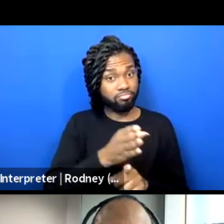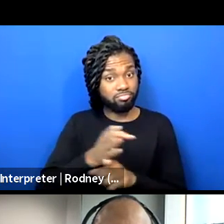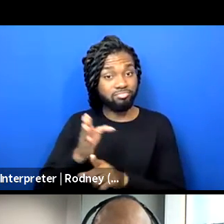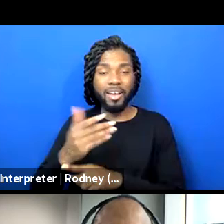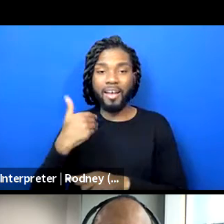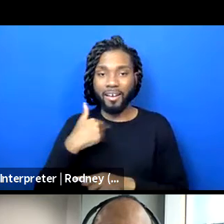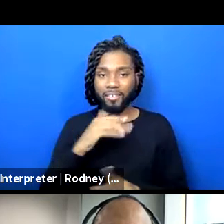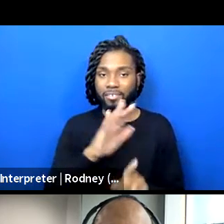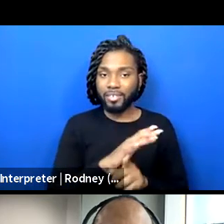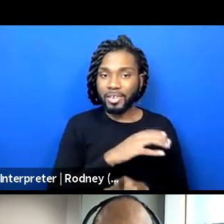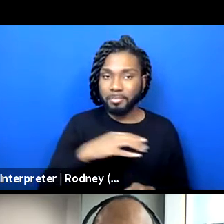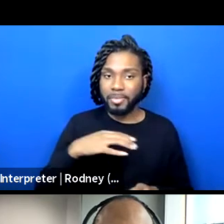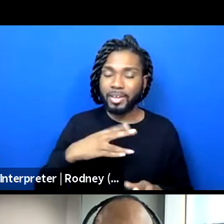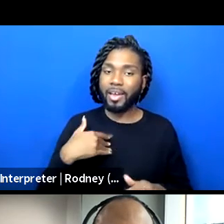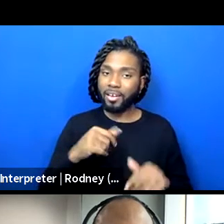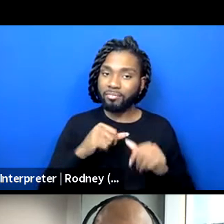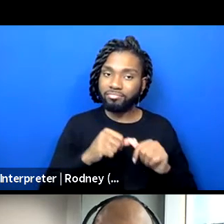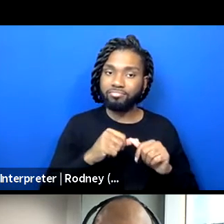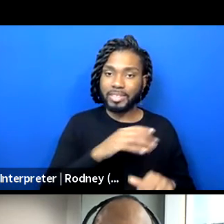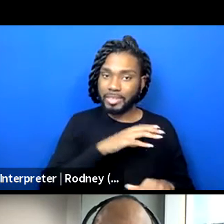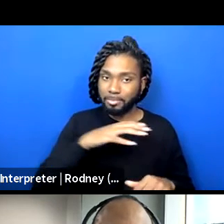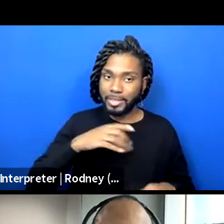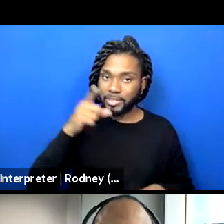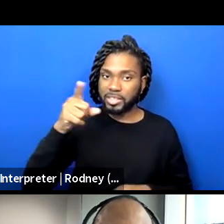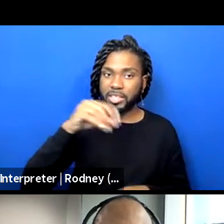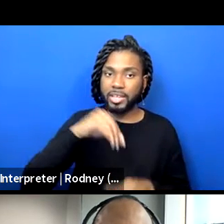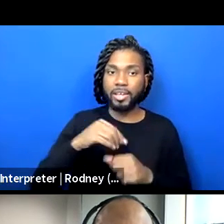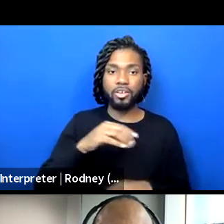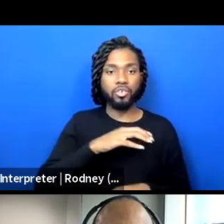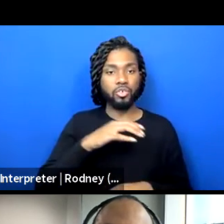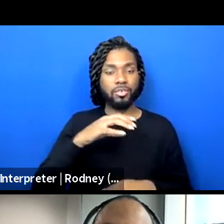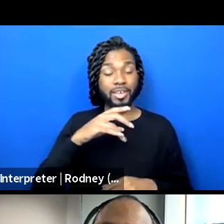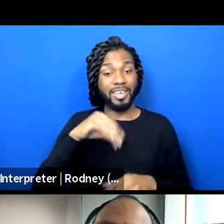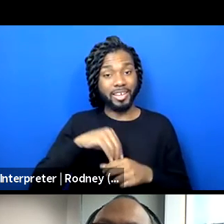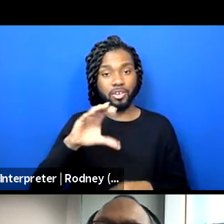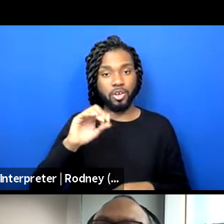committees, standing committees in Congress, and we do not.